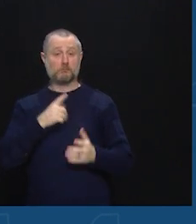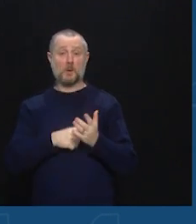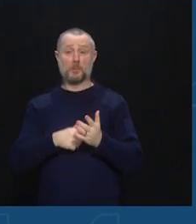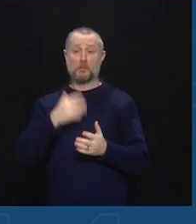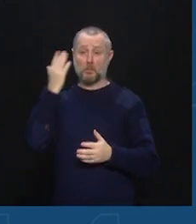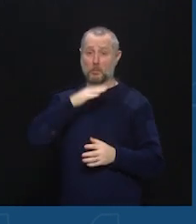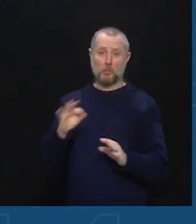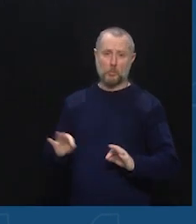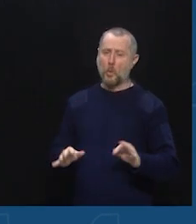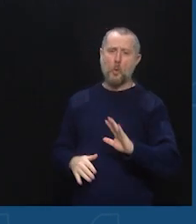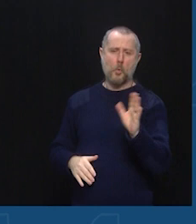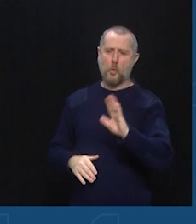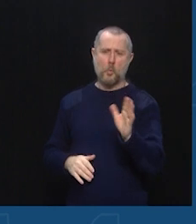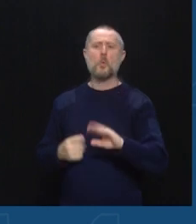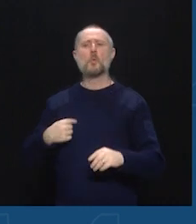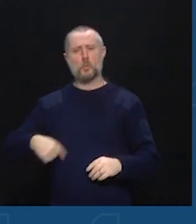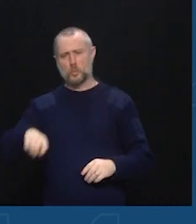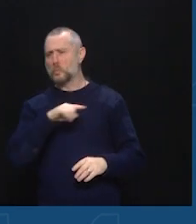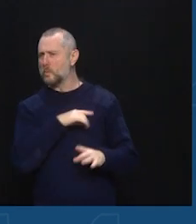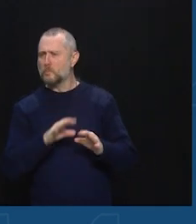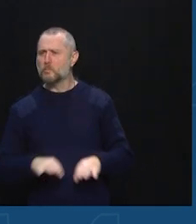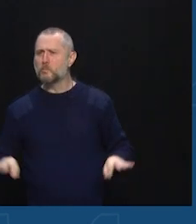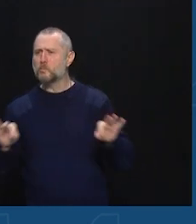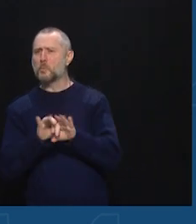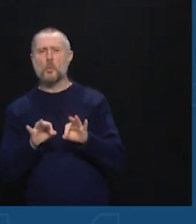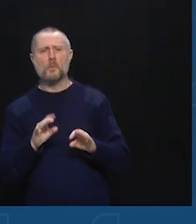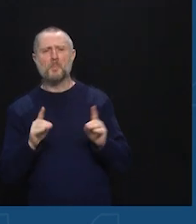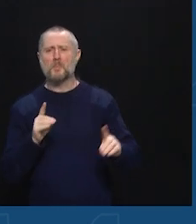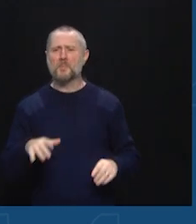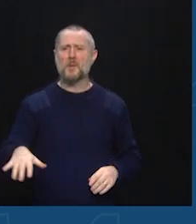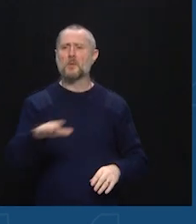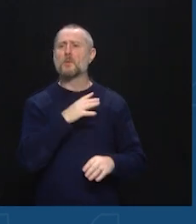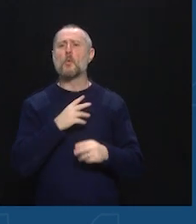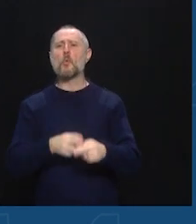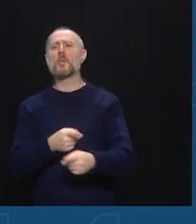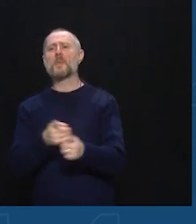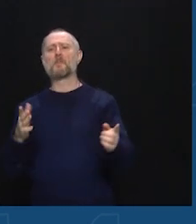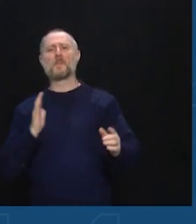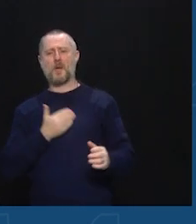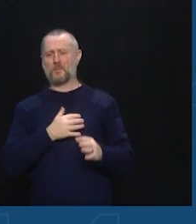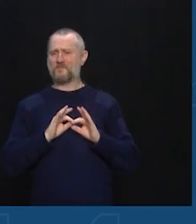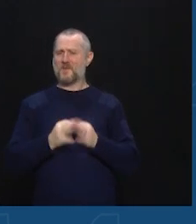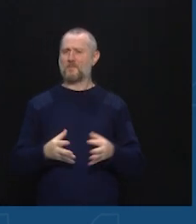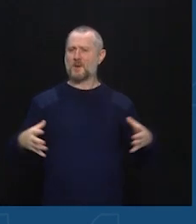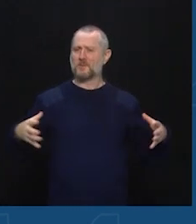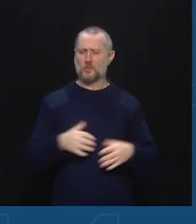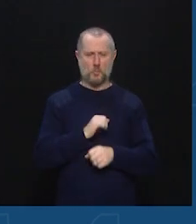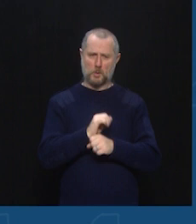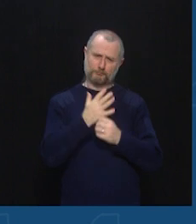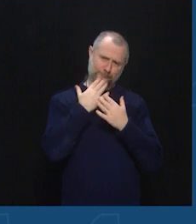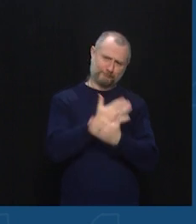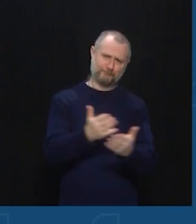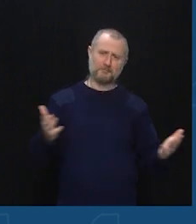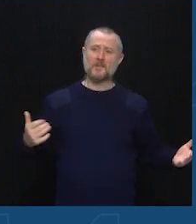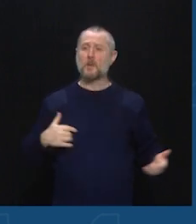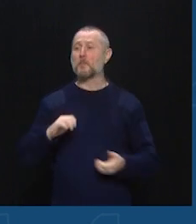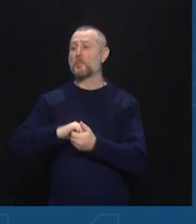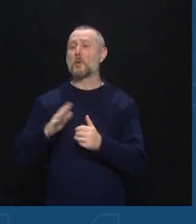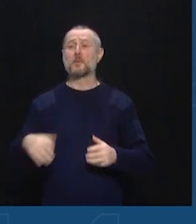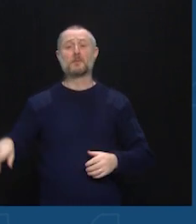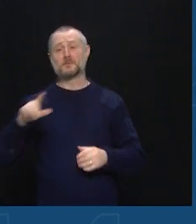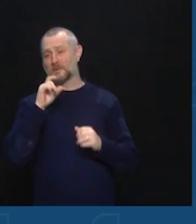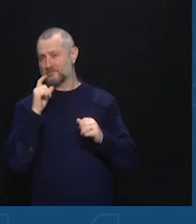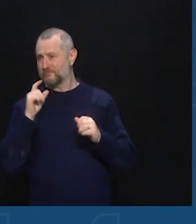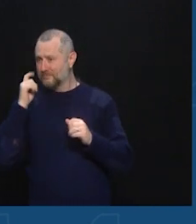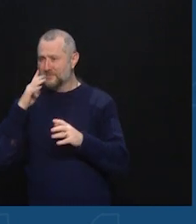job. They are extraordinary individuals. They're part of the New York family, and I want to thank all of them for what they do, as well as our partners in government. Again,